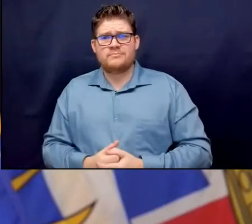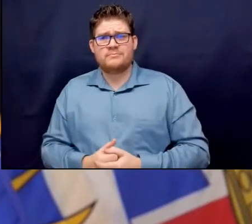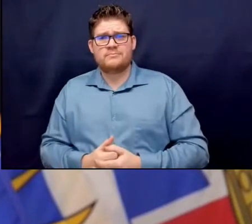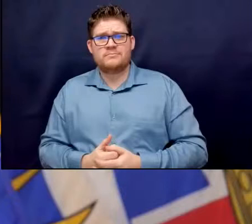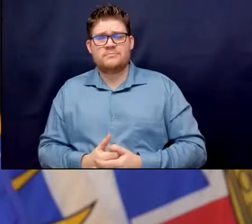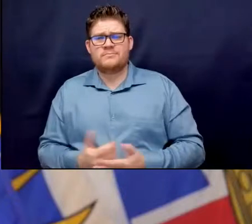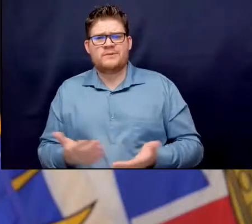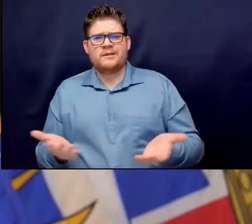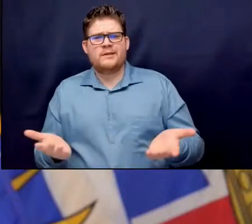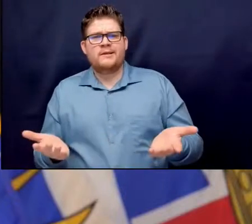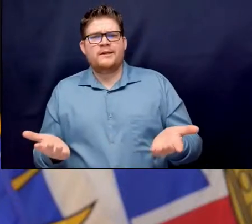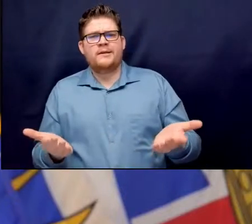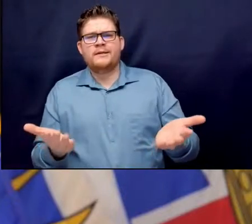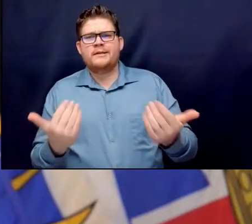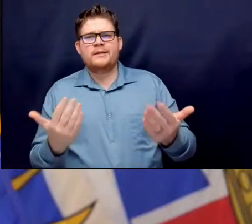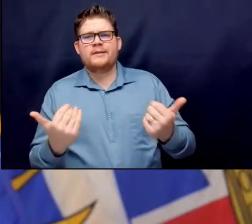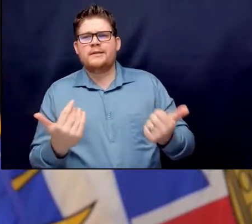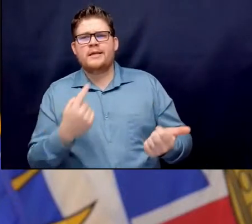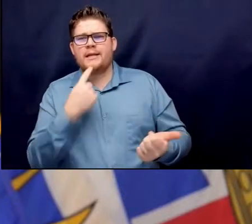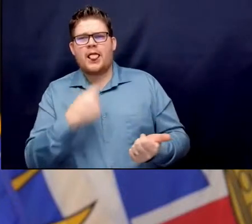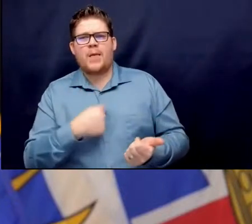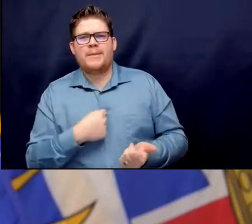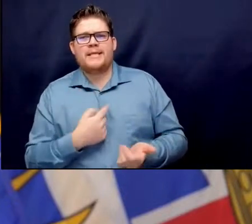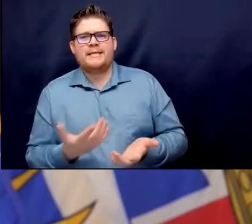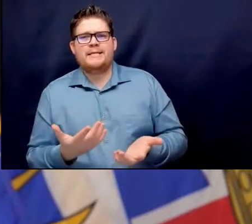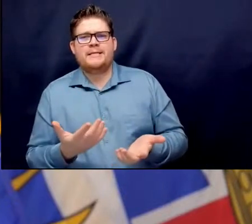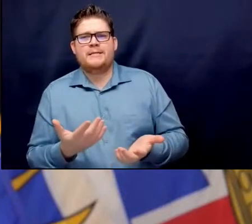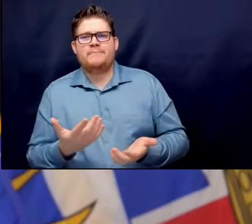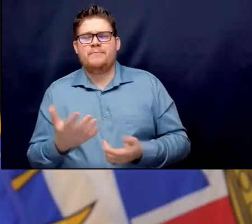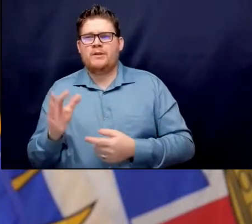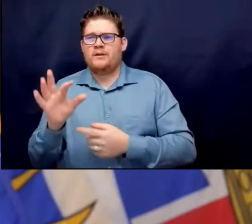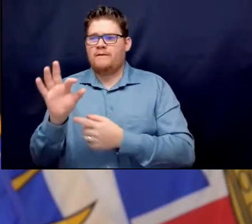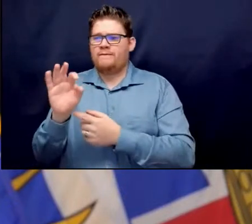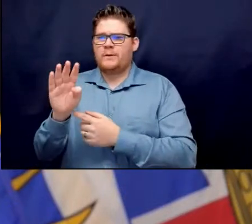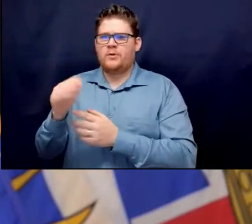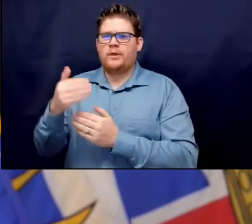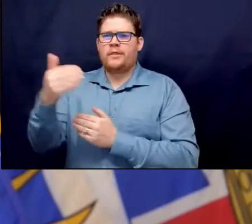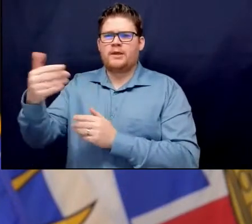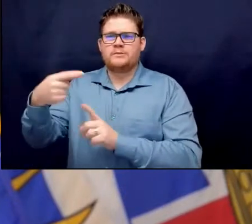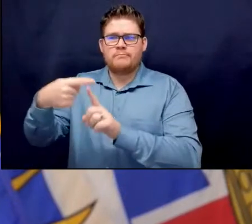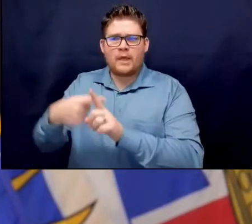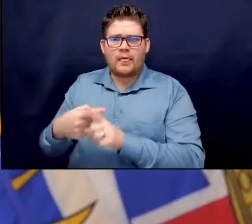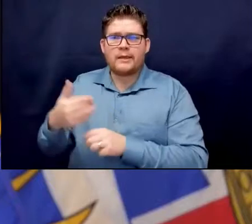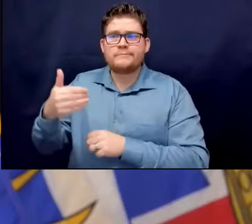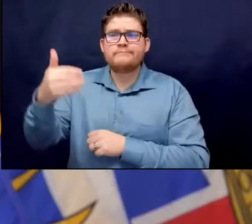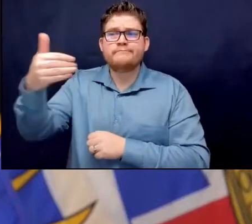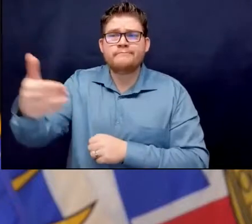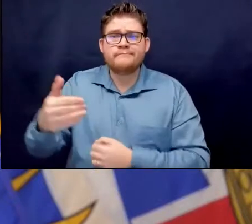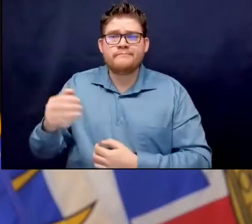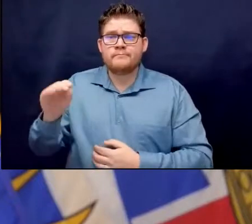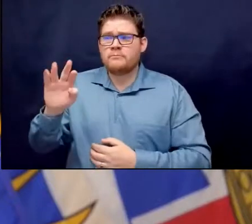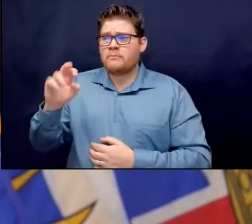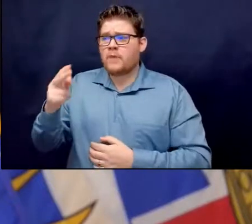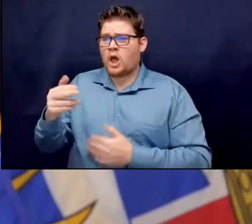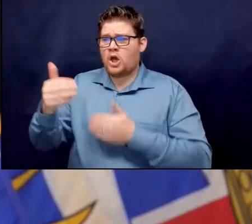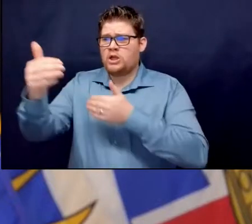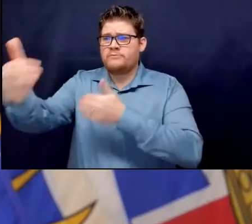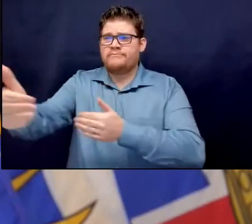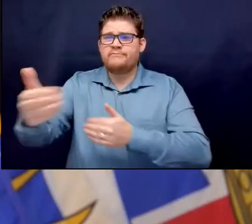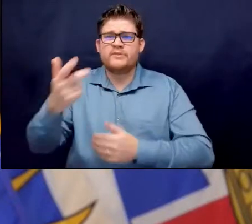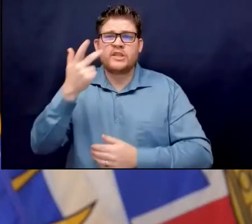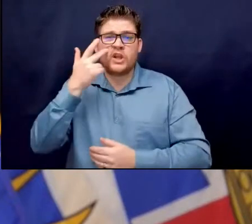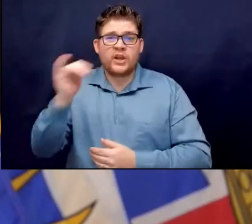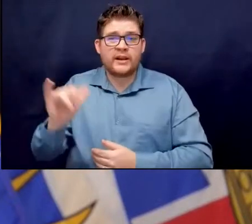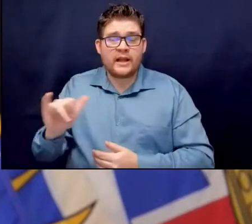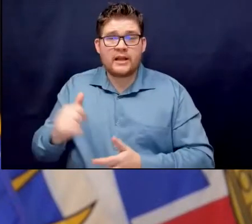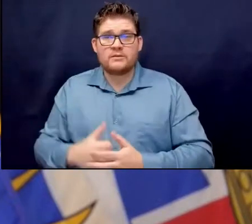look like? Could this be the sort of the rosiest time in this pandemic yet? And I also, I'm hoping you might be able to give us a clue as to what